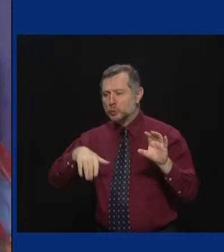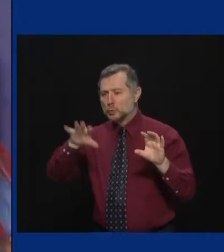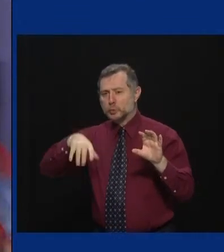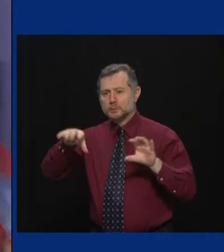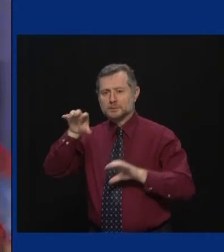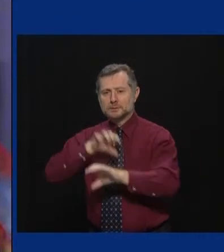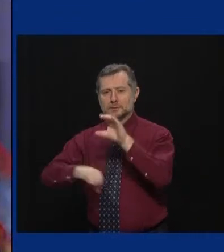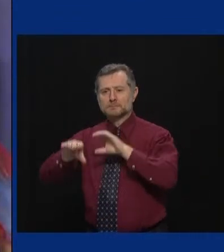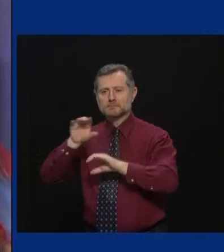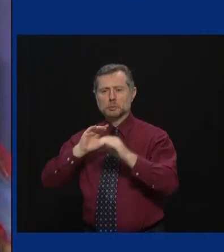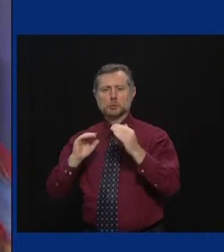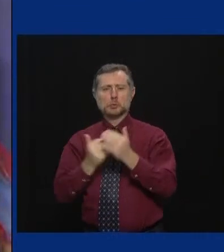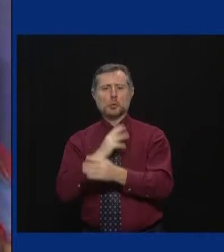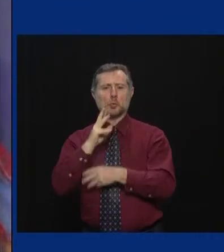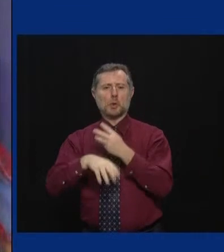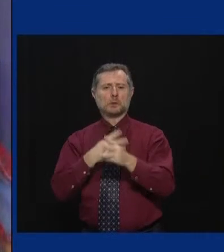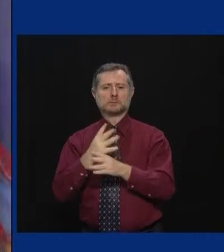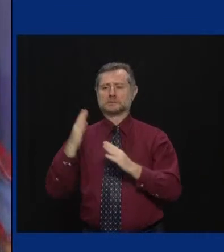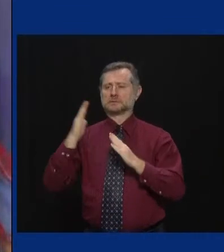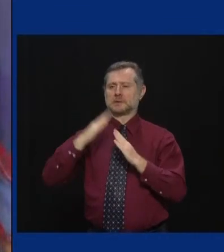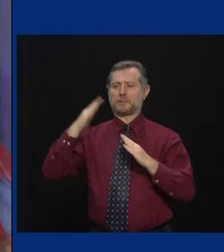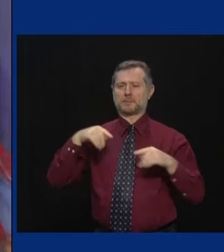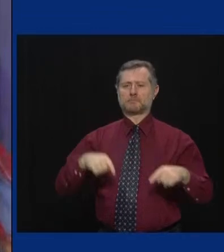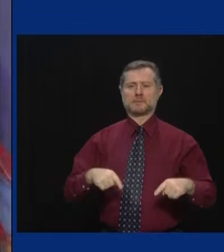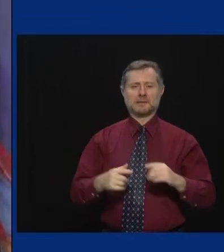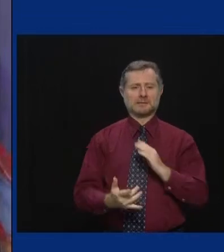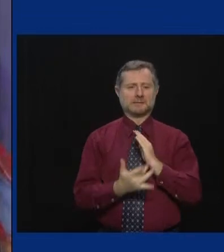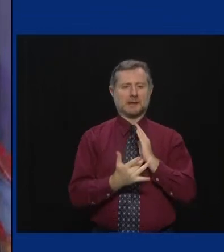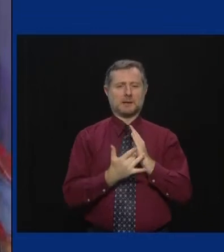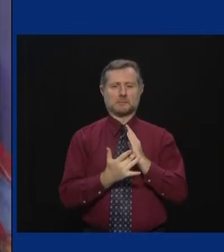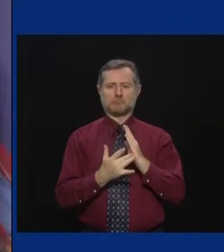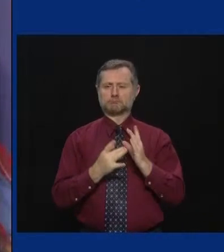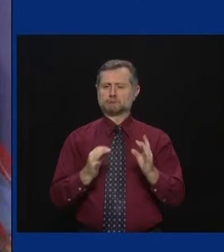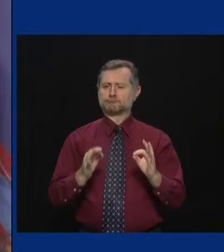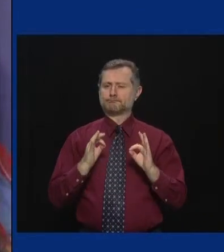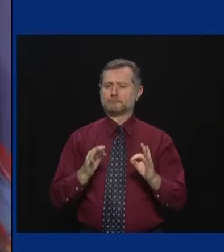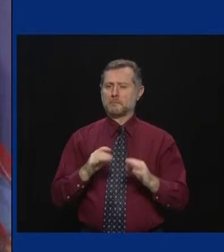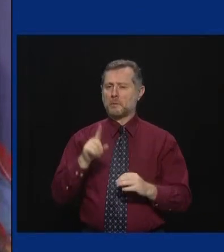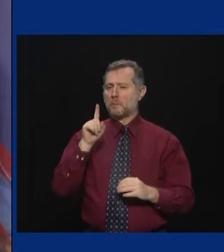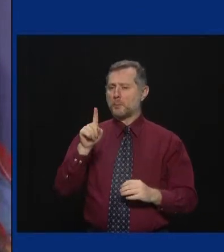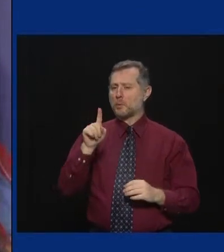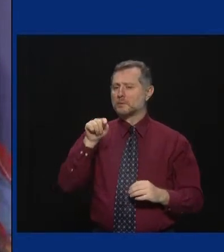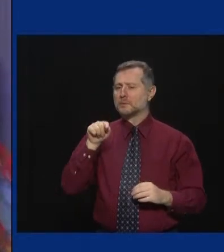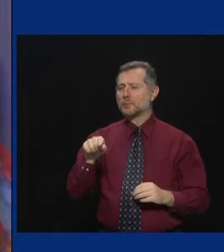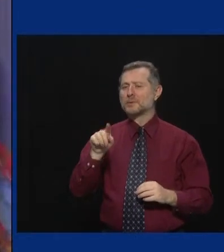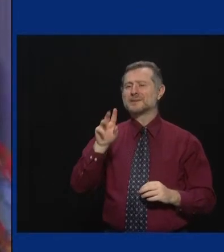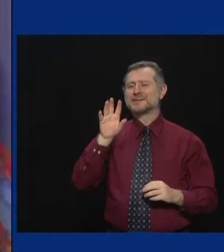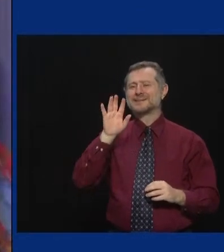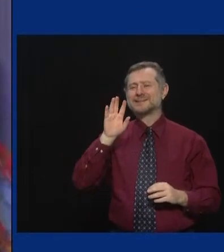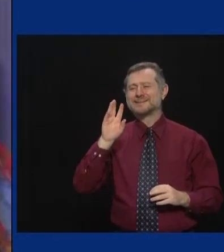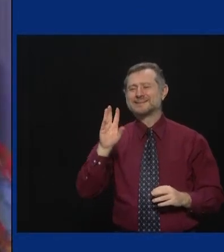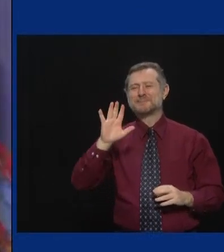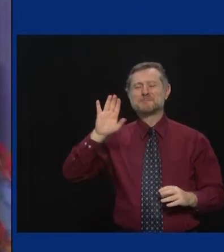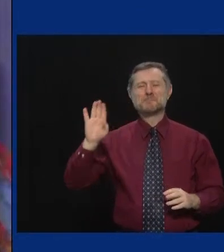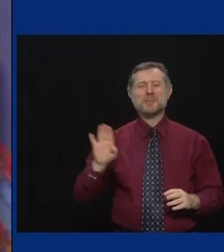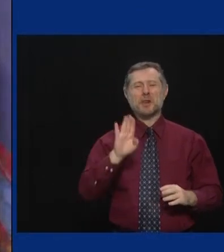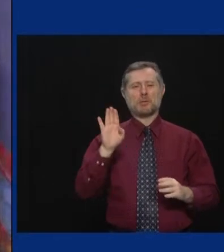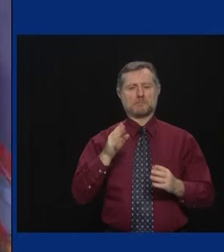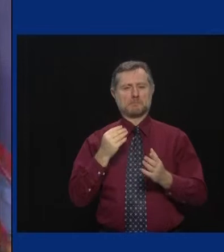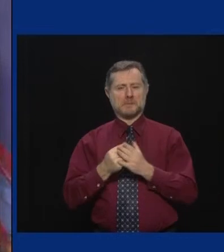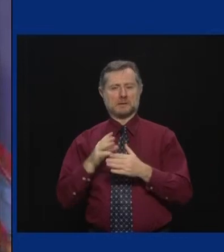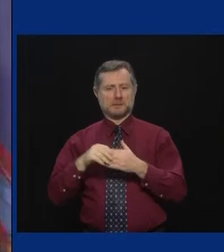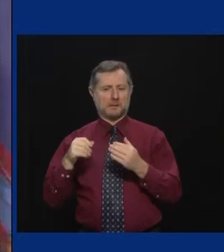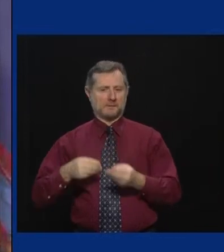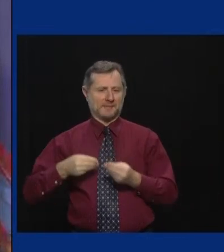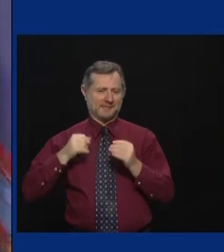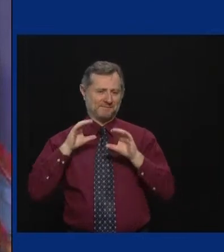technology. Together, this represents $1.6 billion of clean energy infrastructure improvements. We may not